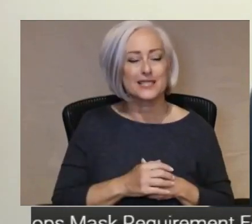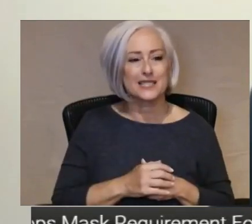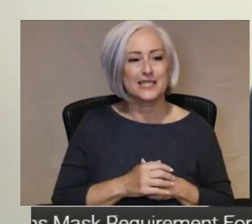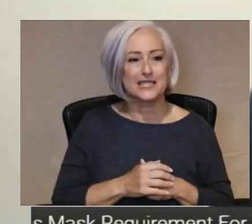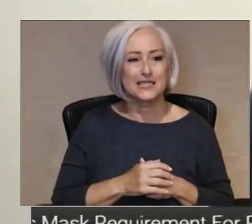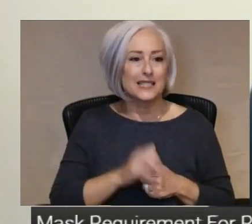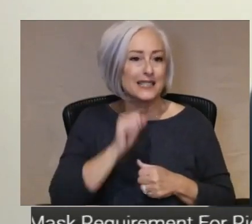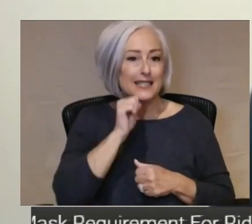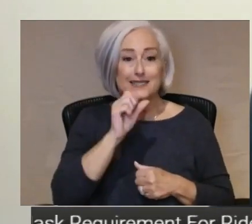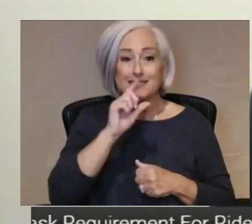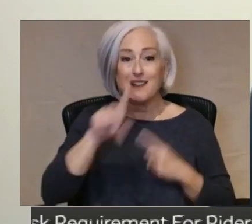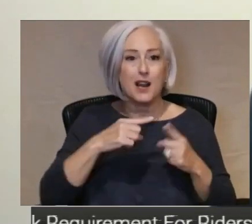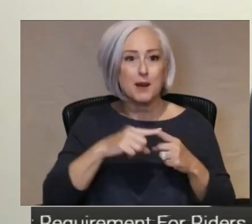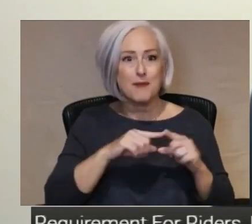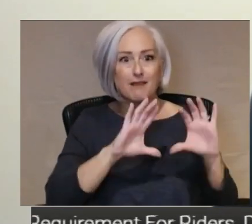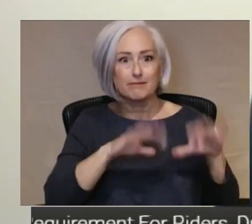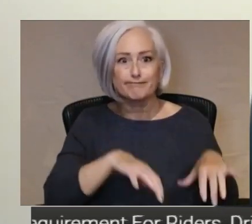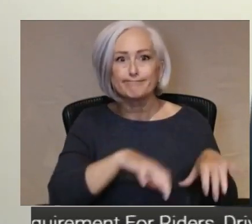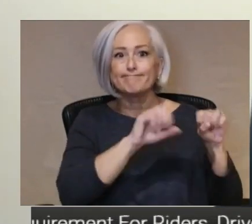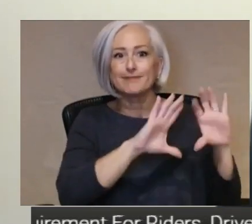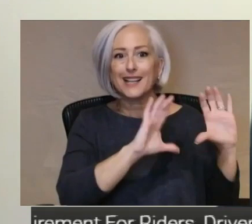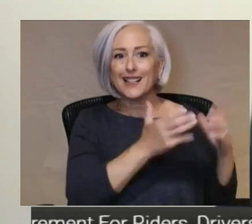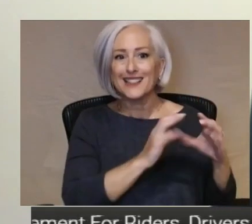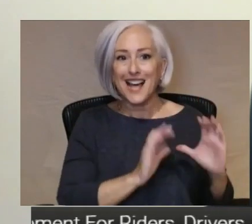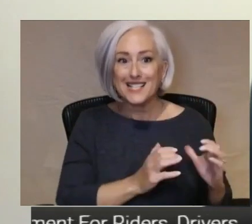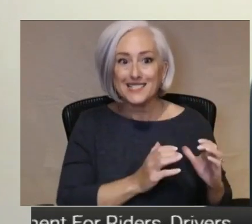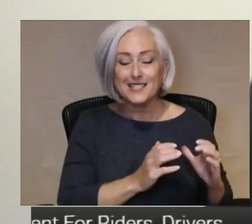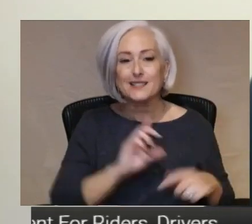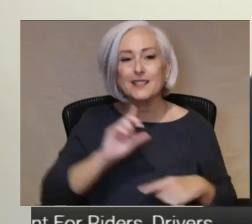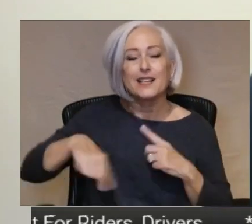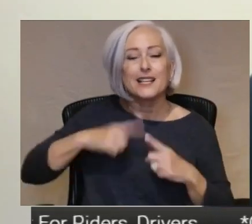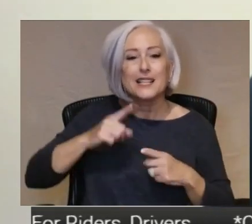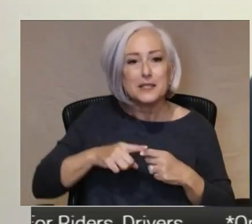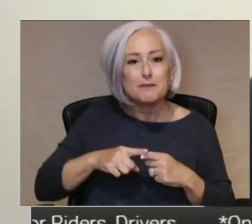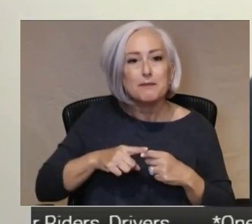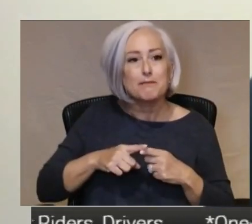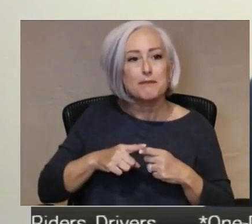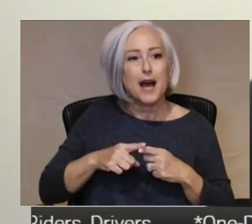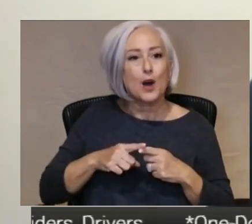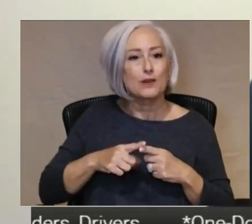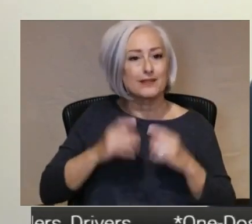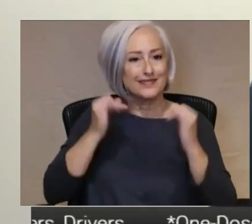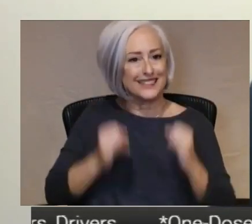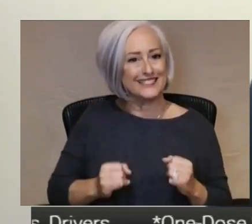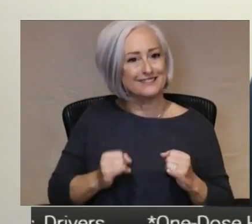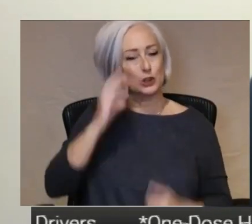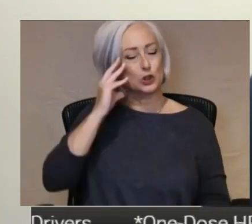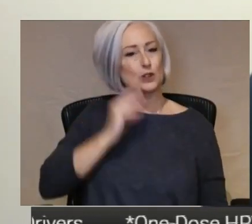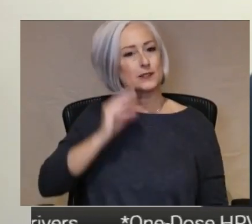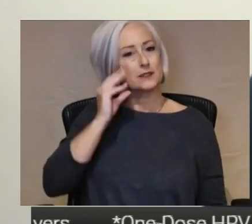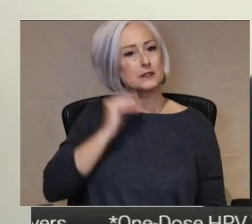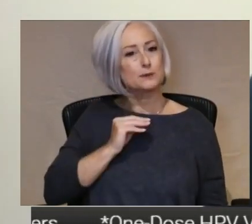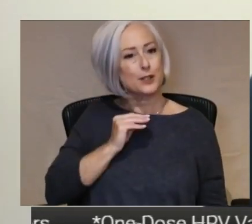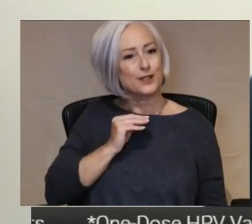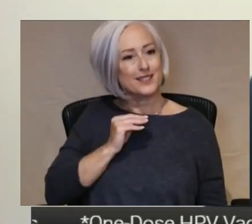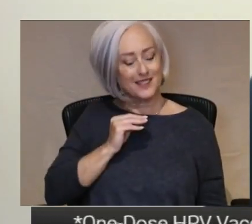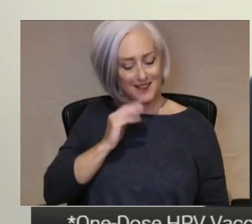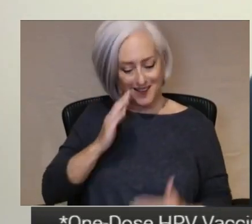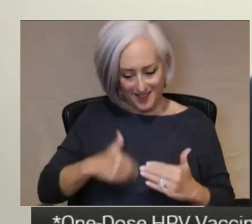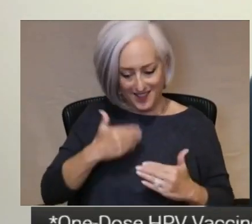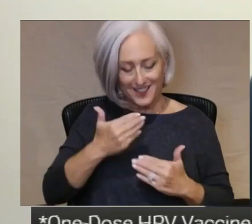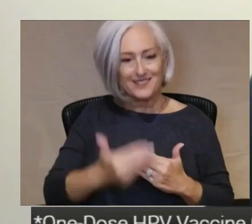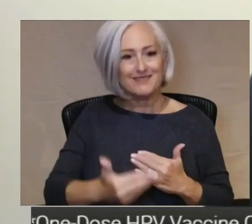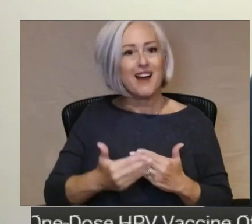about the coursework. And it's really a lot more about this kind of individuation experience and taking that next developmental